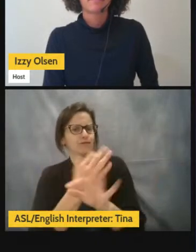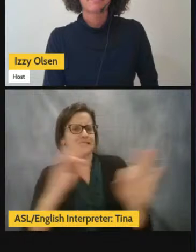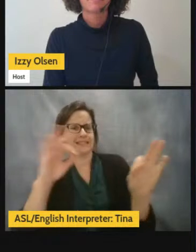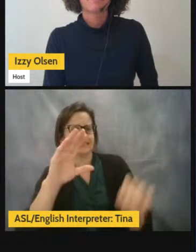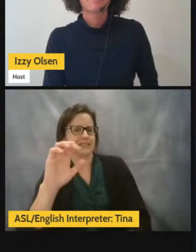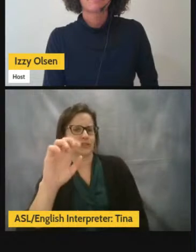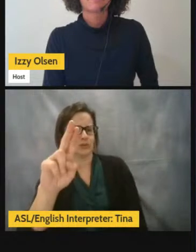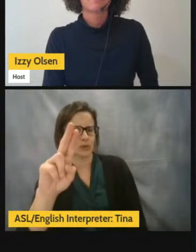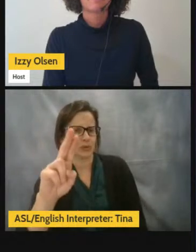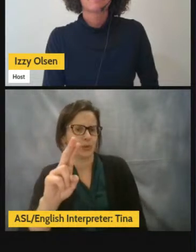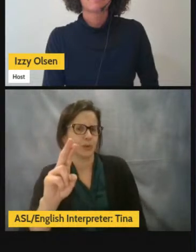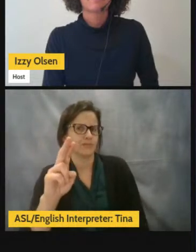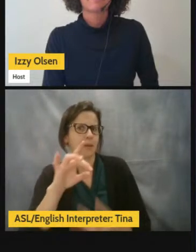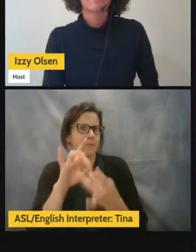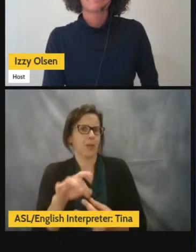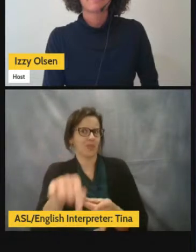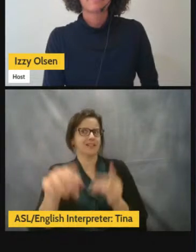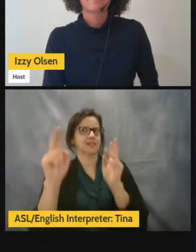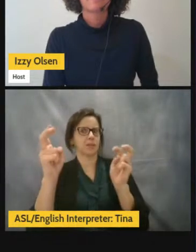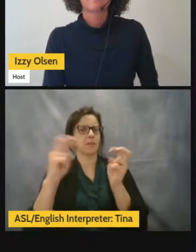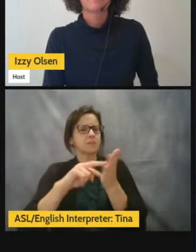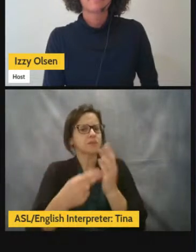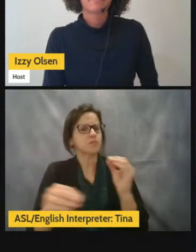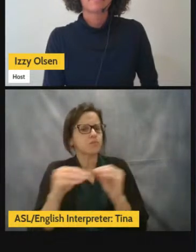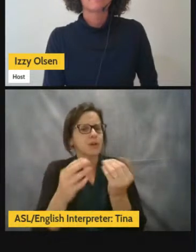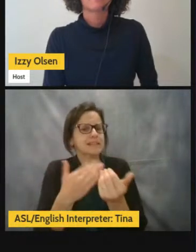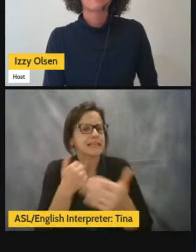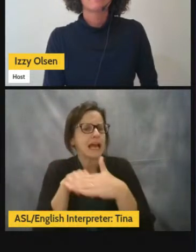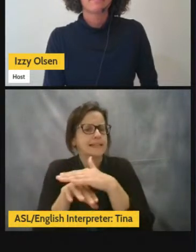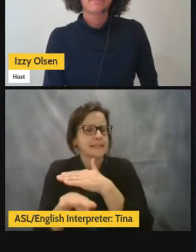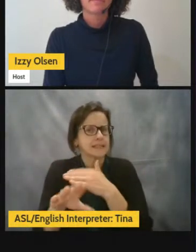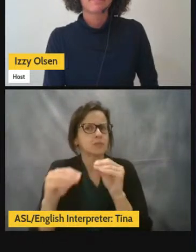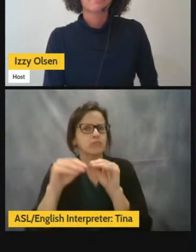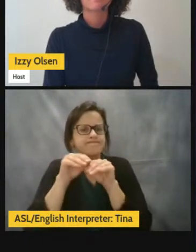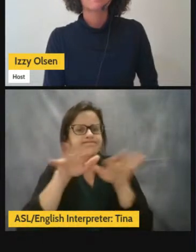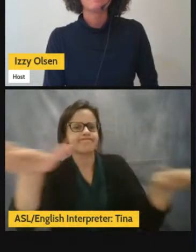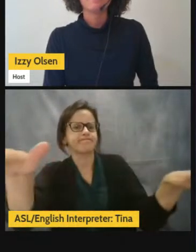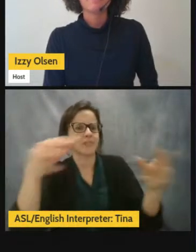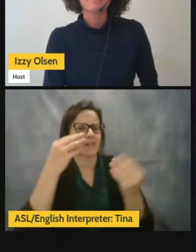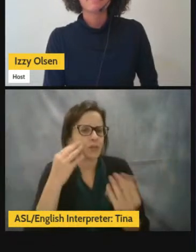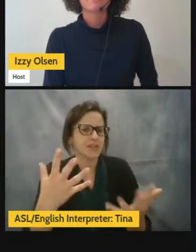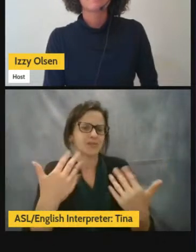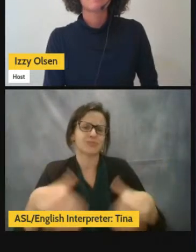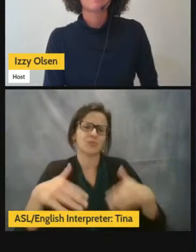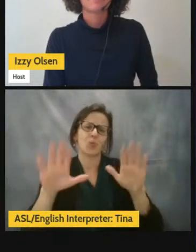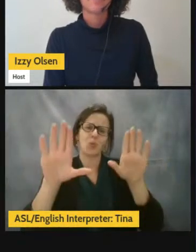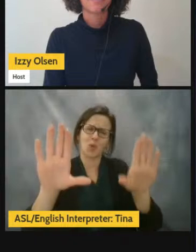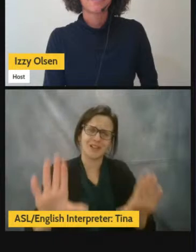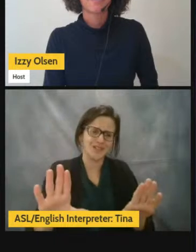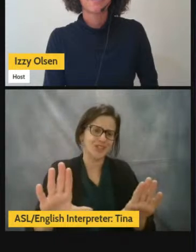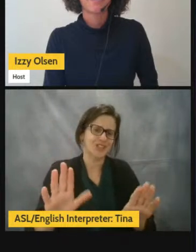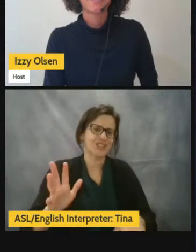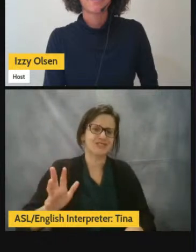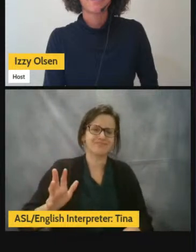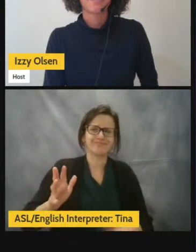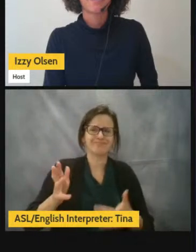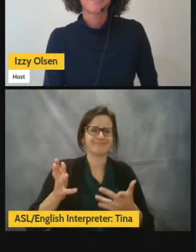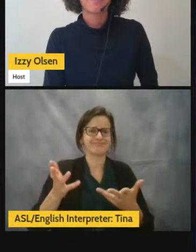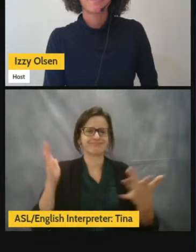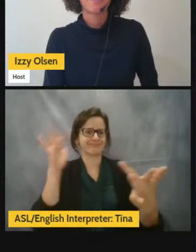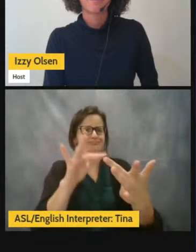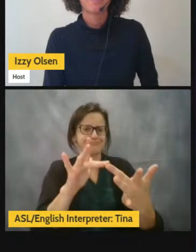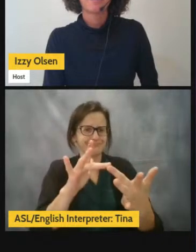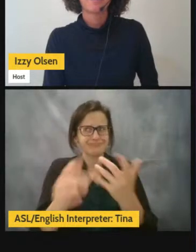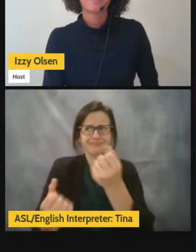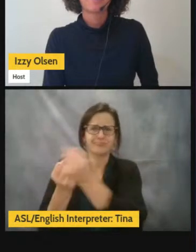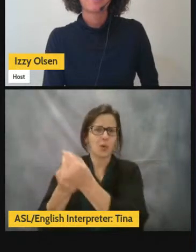then it makes it more accessible for people and really gets this information out there. So great gesture for Pride. I love it. Makes me so happy, and I appreciate